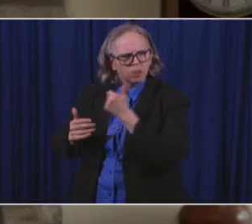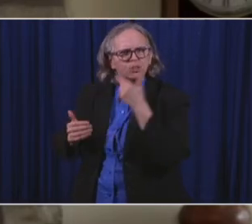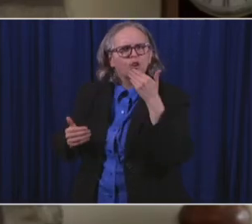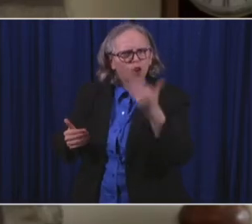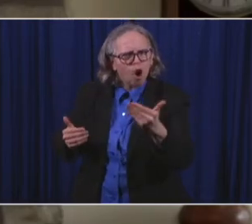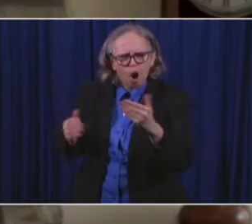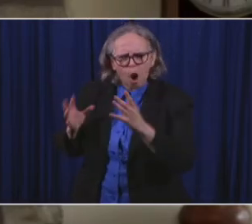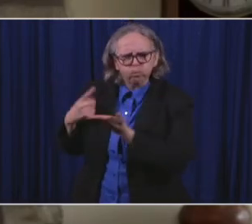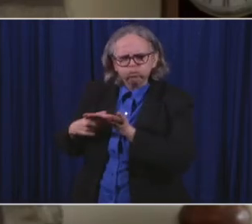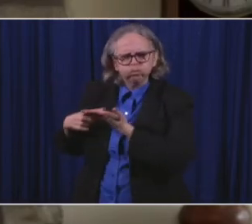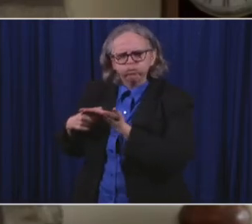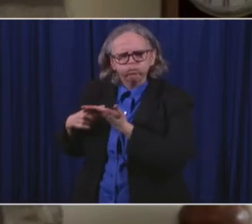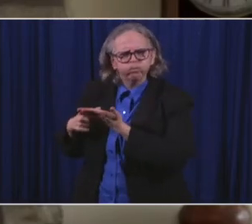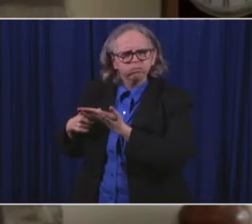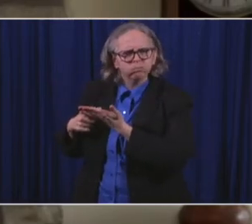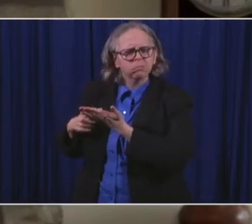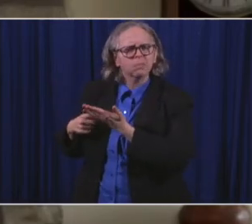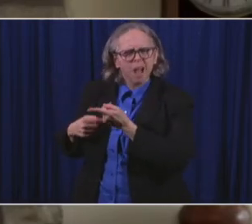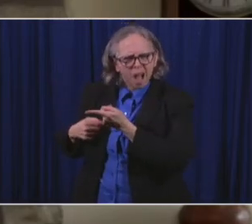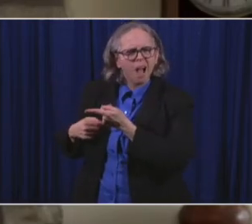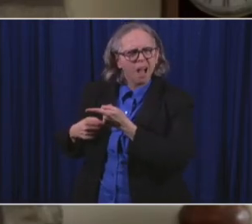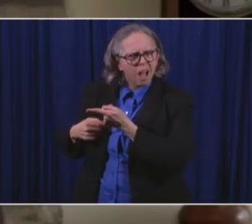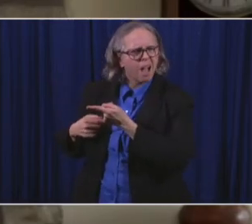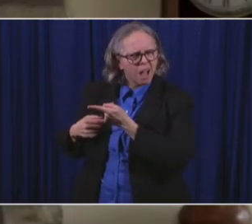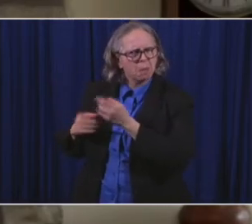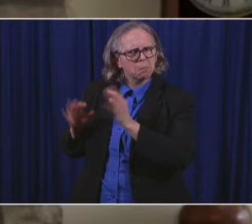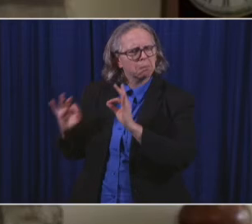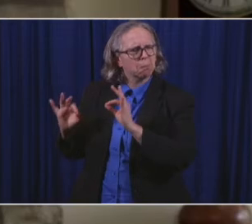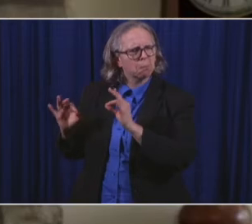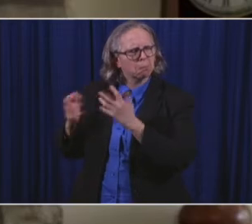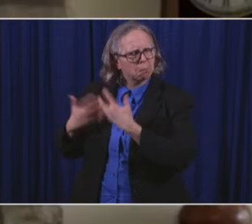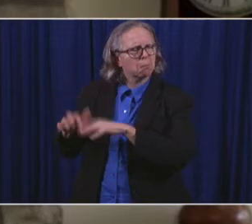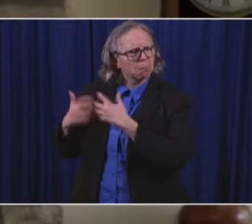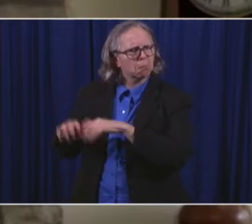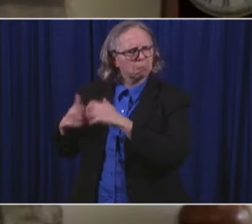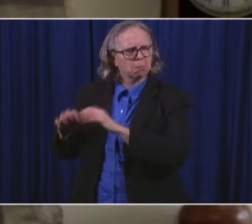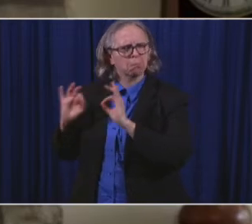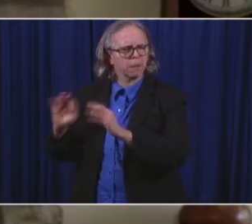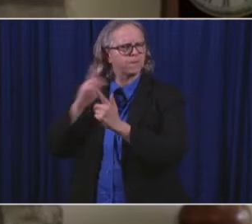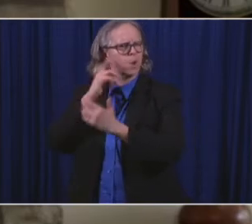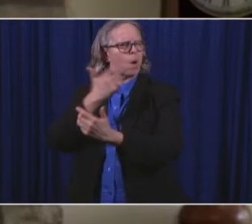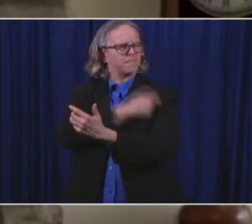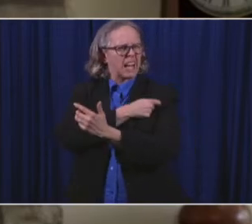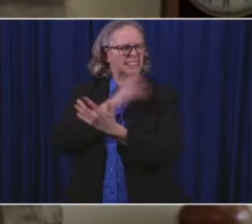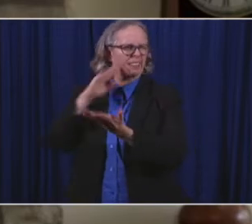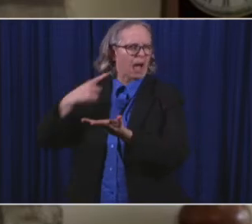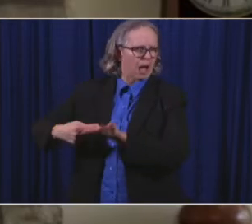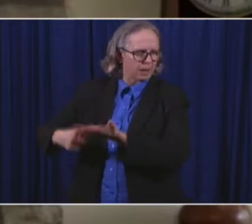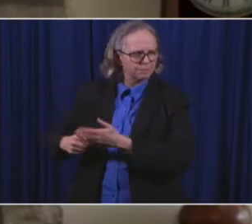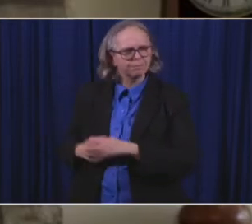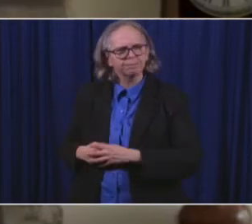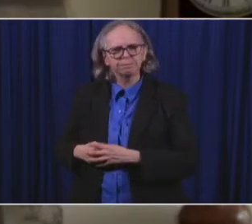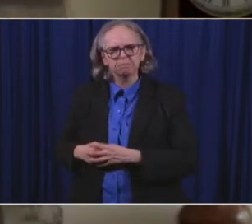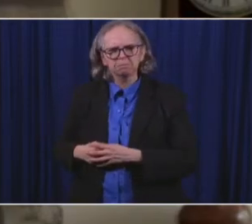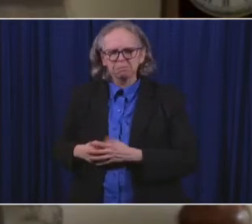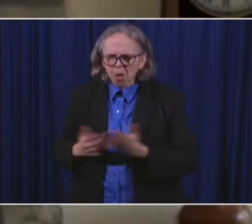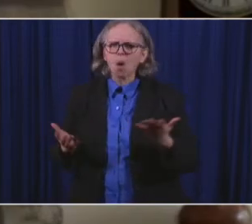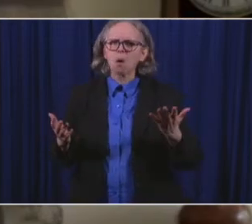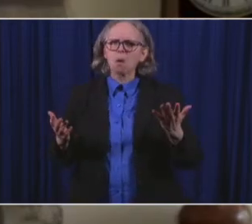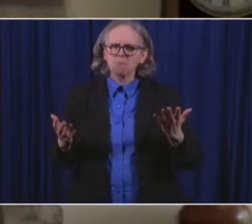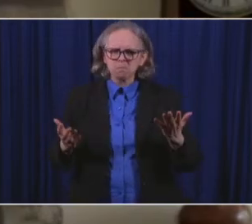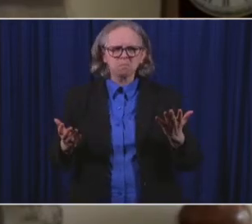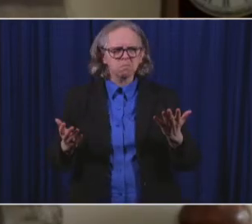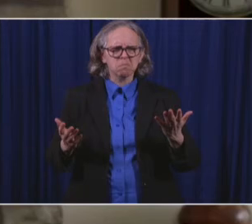briefing on where we are with the virus. And we're going to continue to give members of the General Assembly